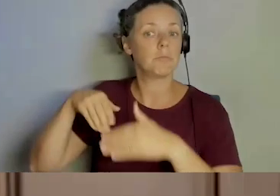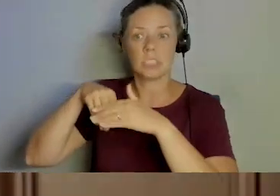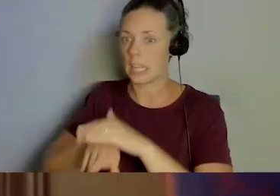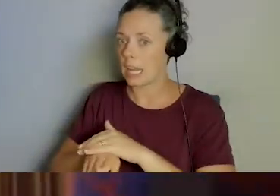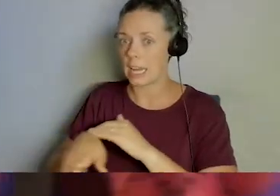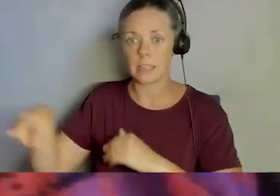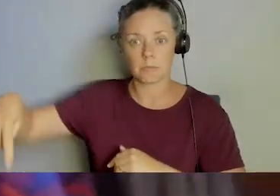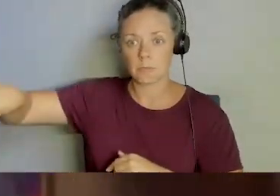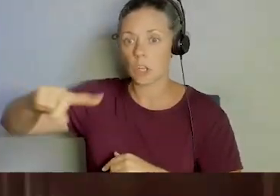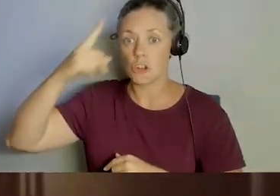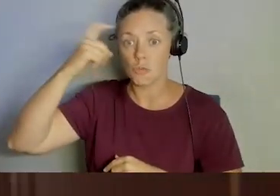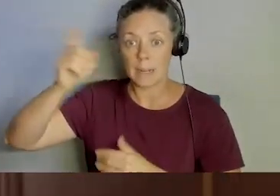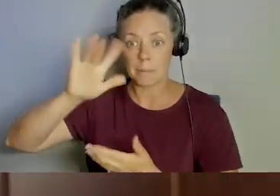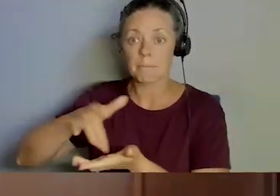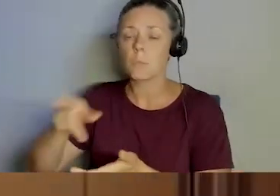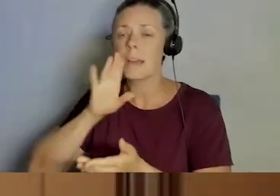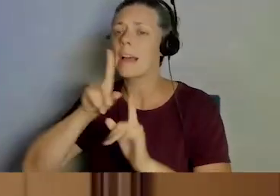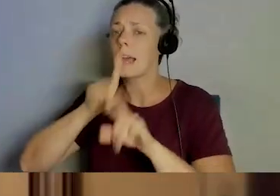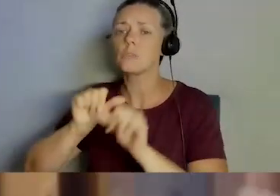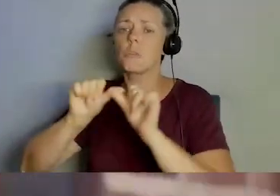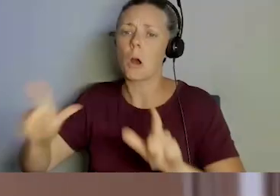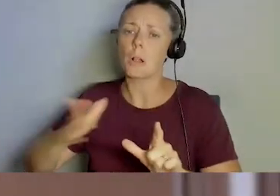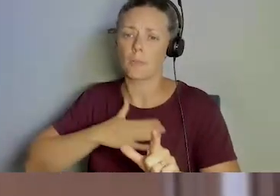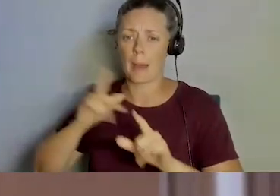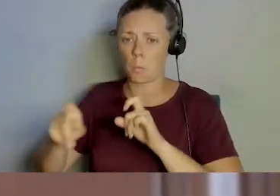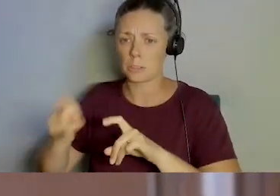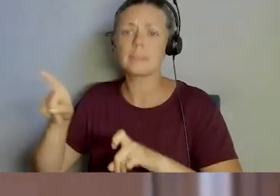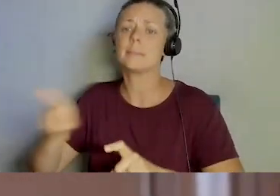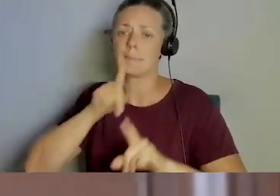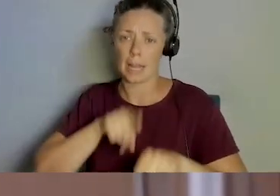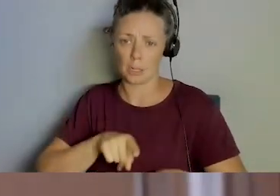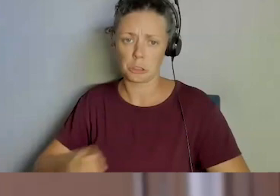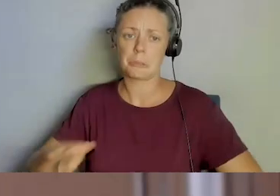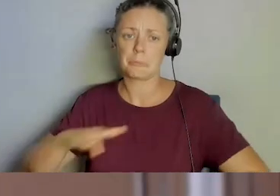answer all my questions and they try their hardest to help me.